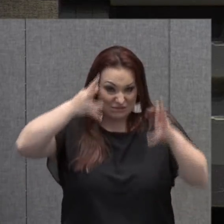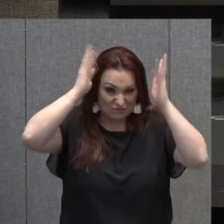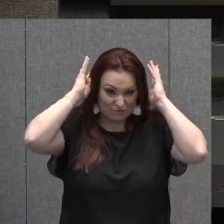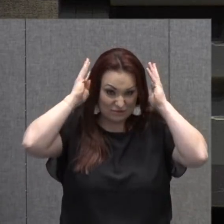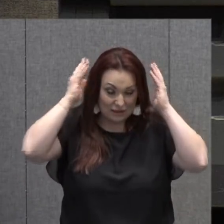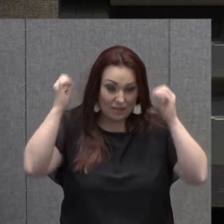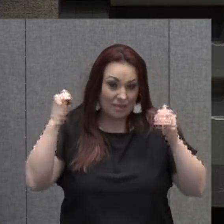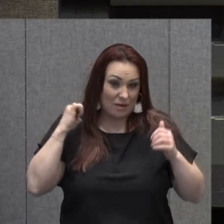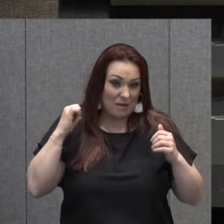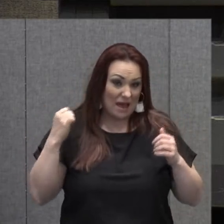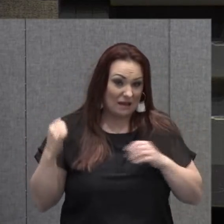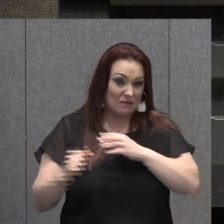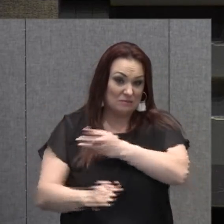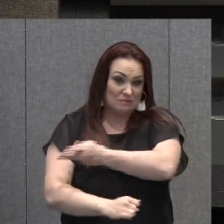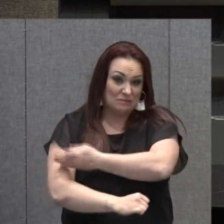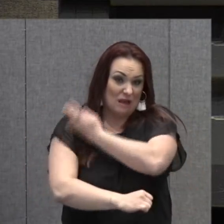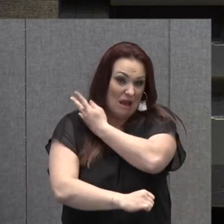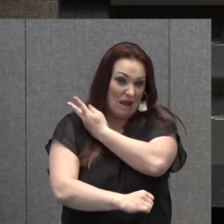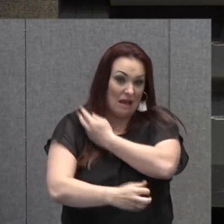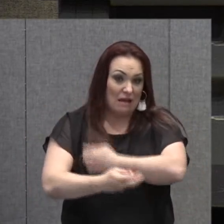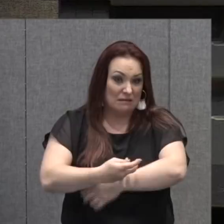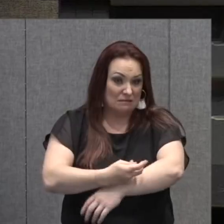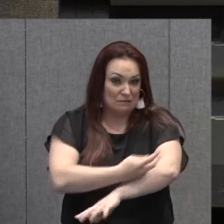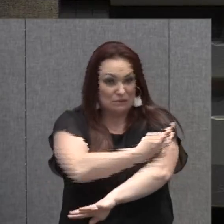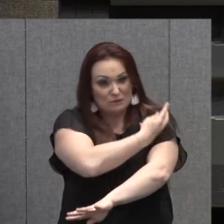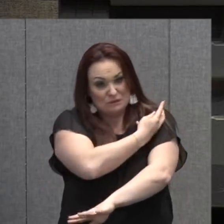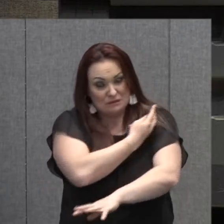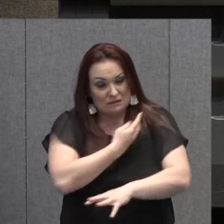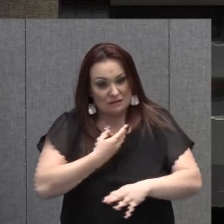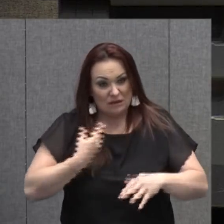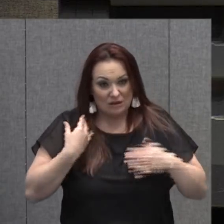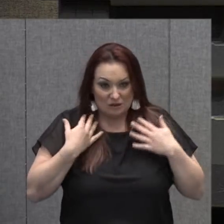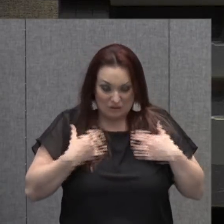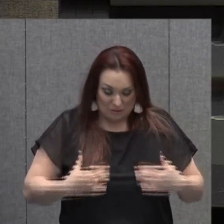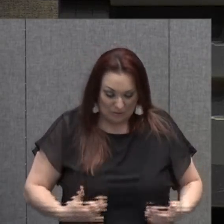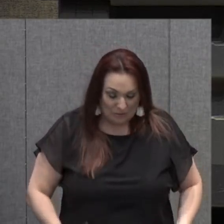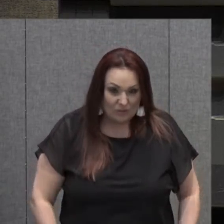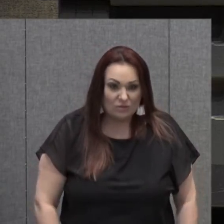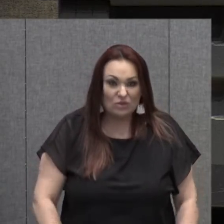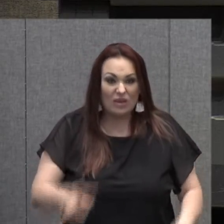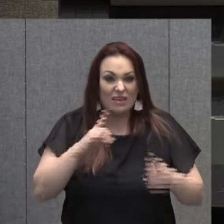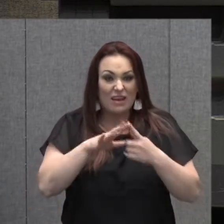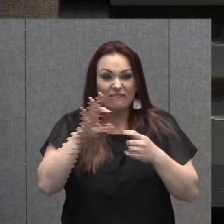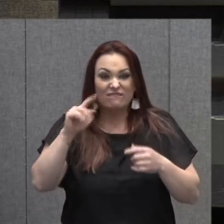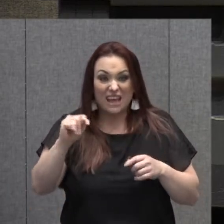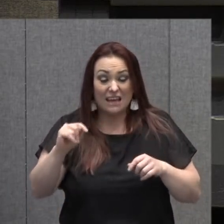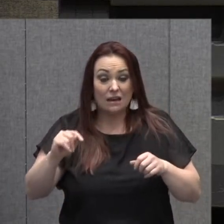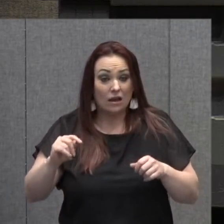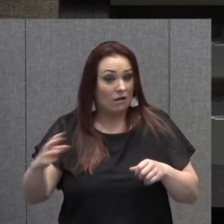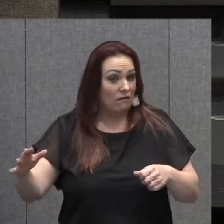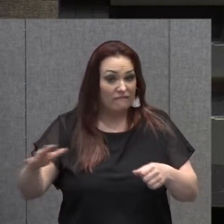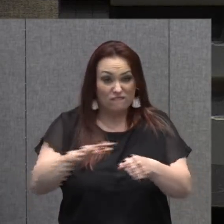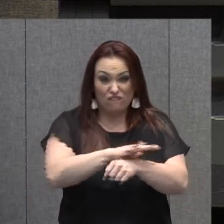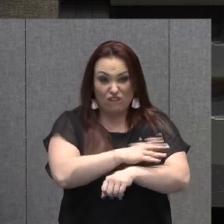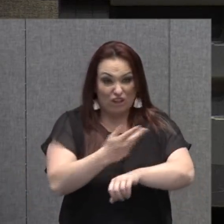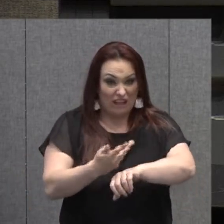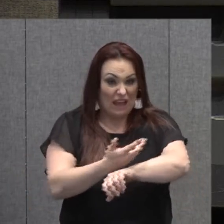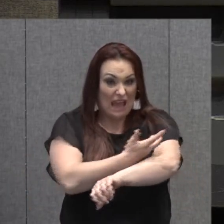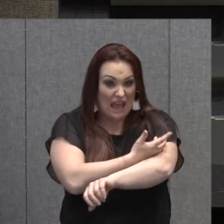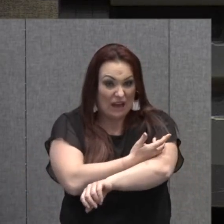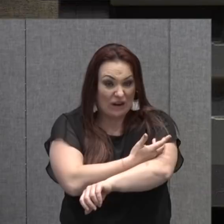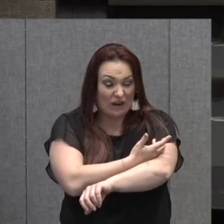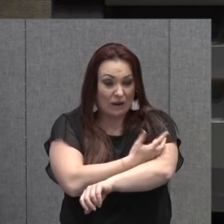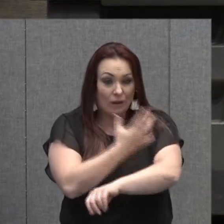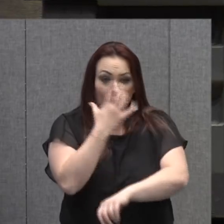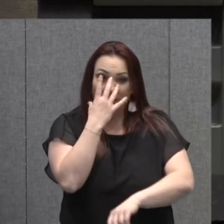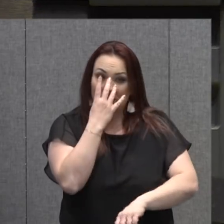hairy, and their bony legs, all the way down to their hard little hooves, were very hairy, but their